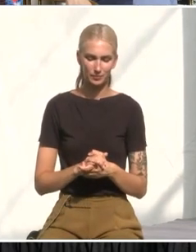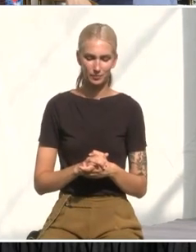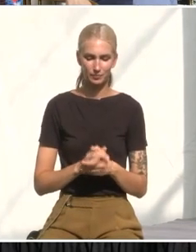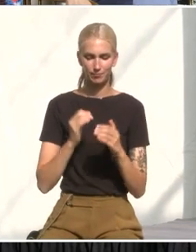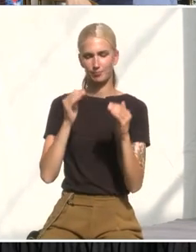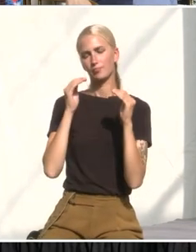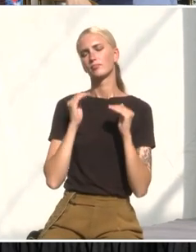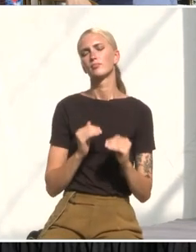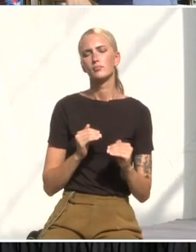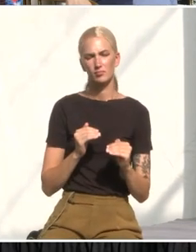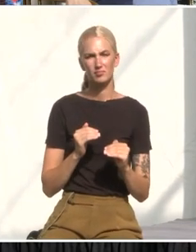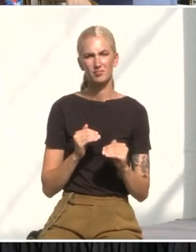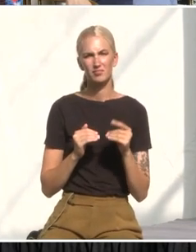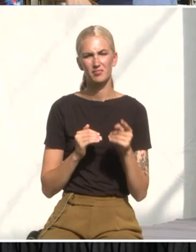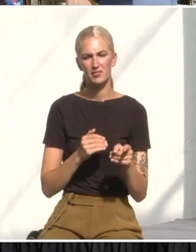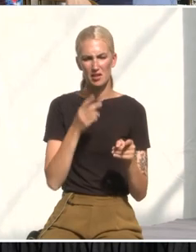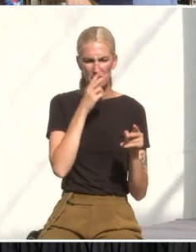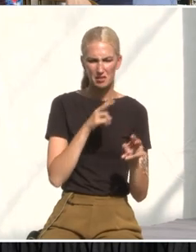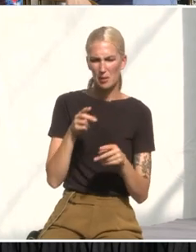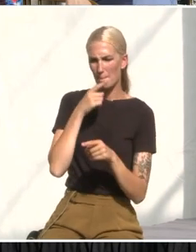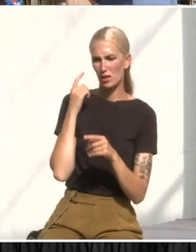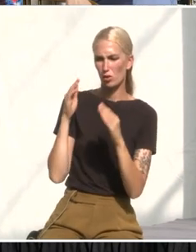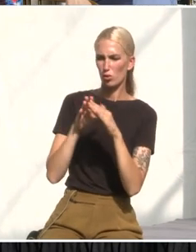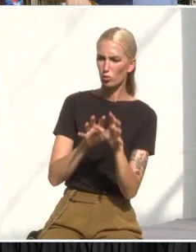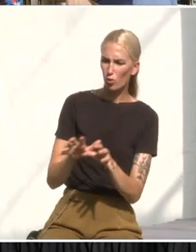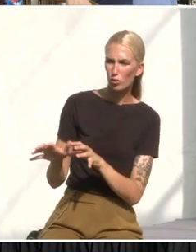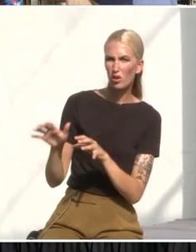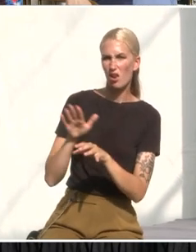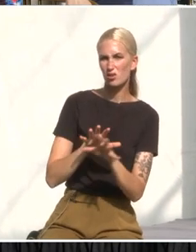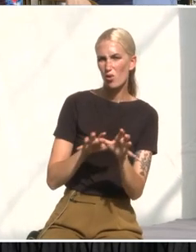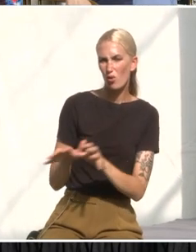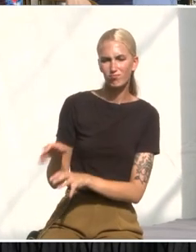Men are believed to be less interested in household and childcare.